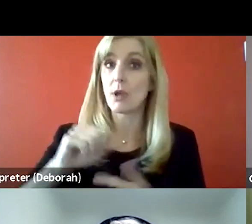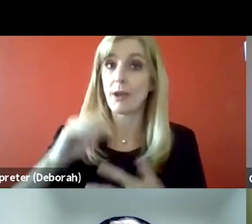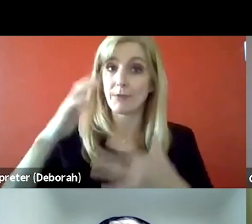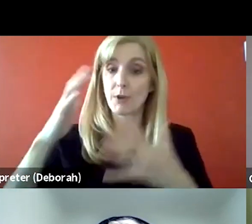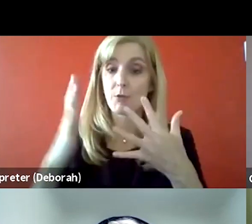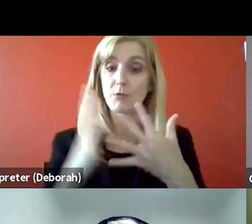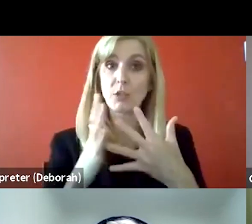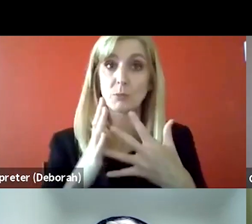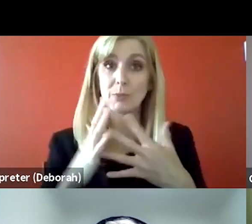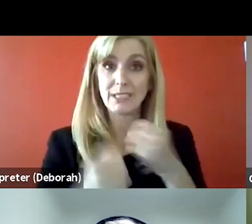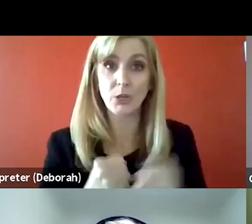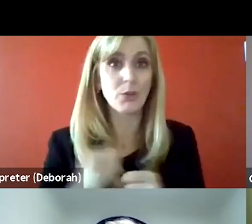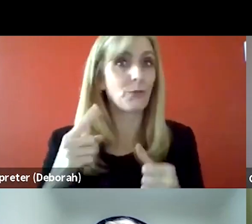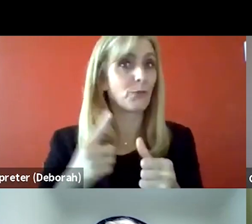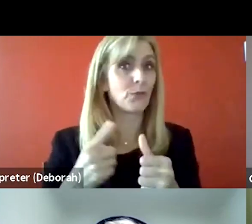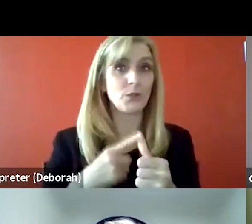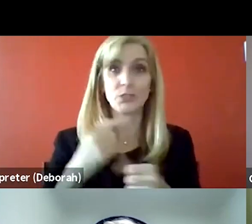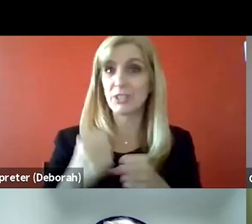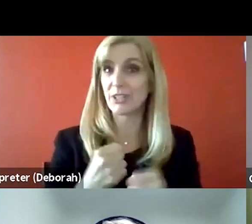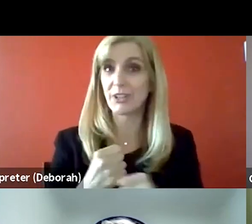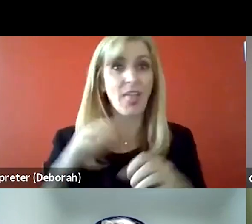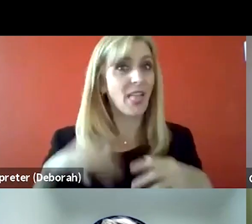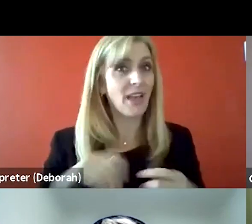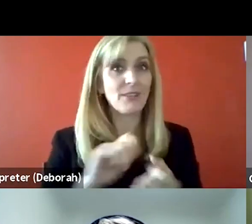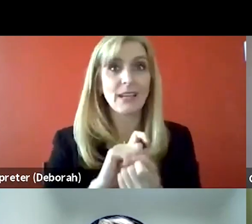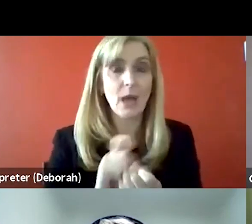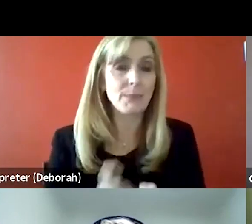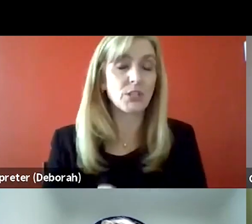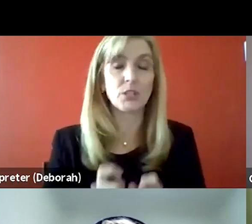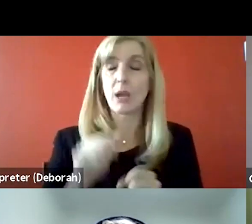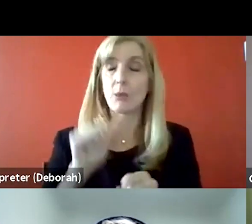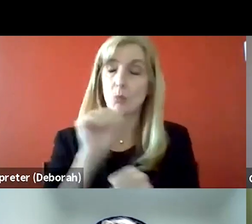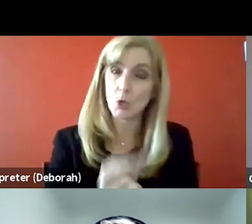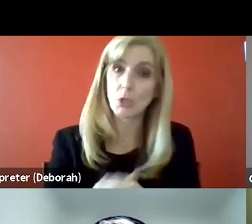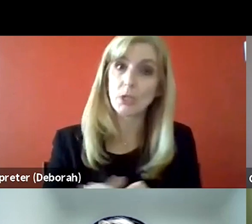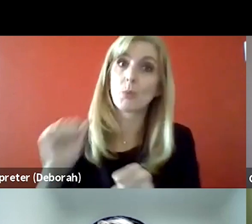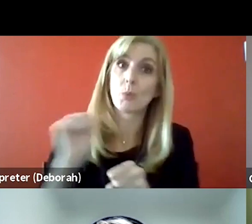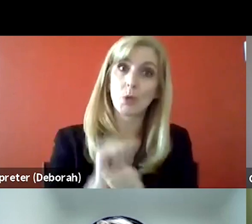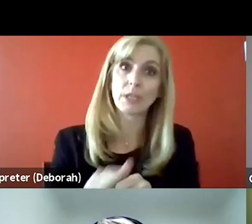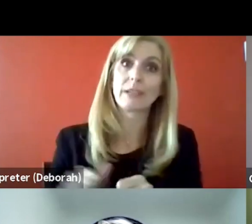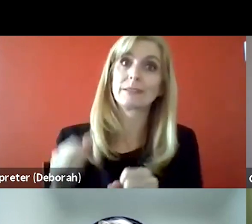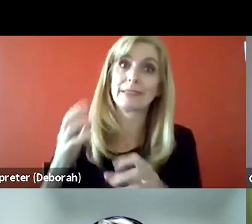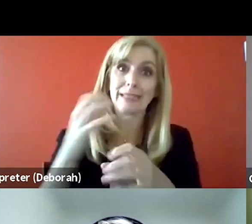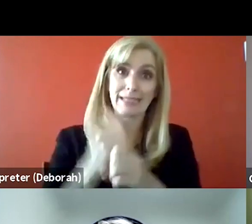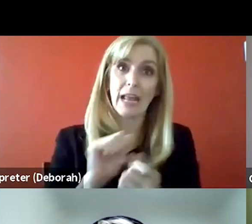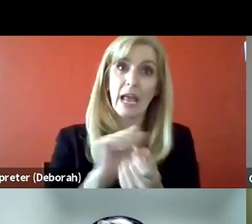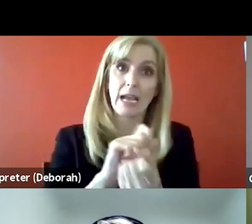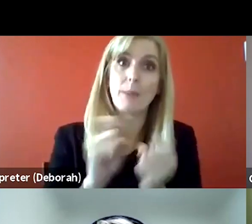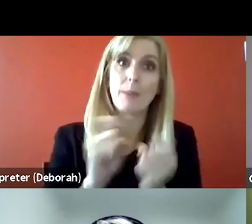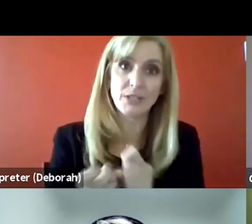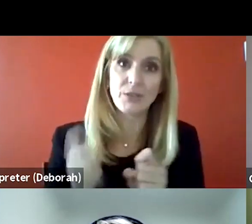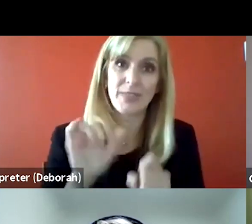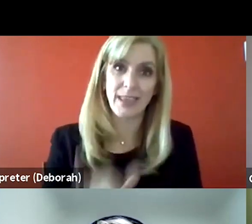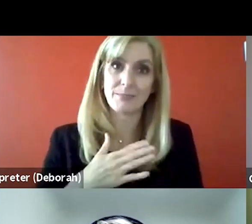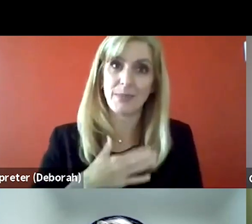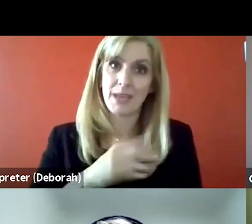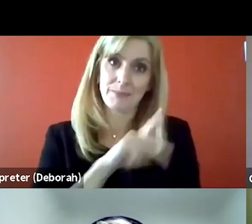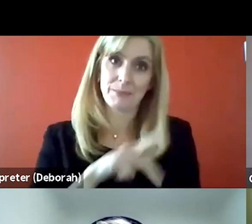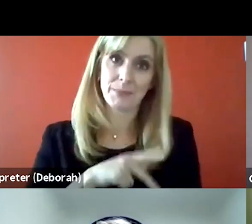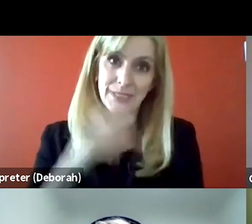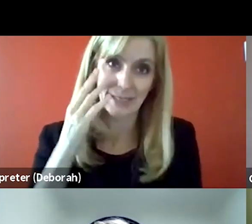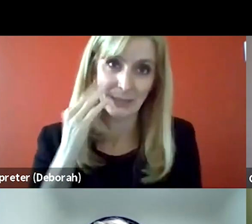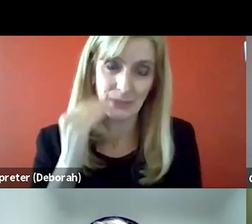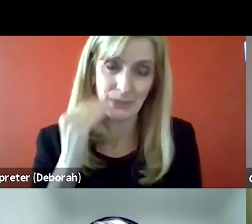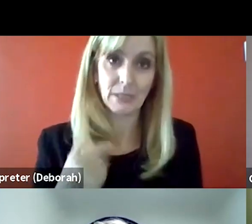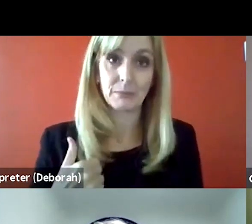didn't have accommodations. I was working towards that whole semester to get it. So that's my personal experience.